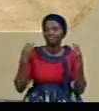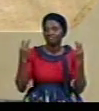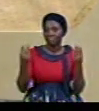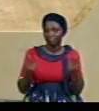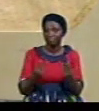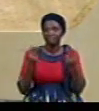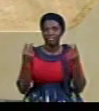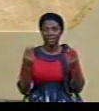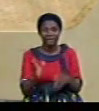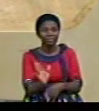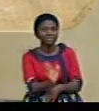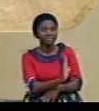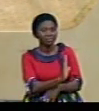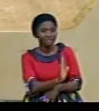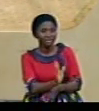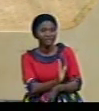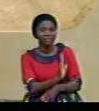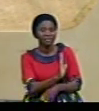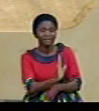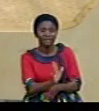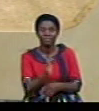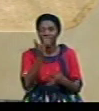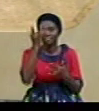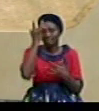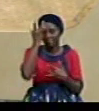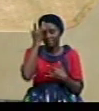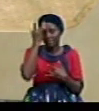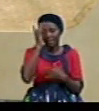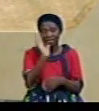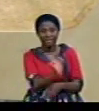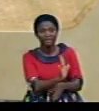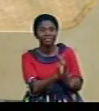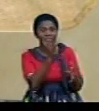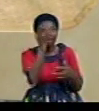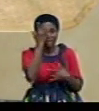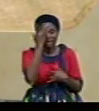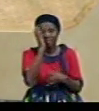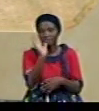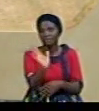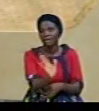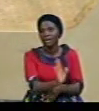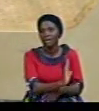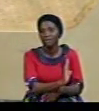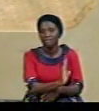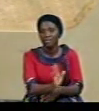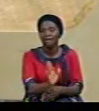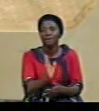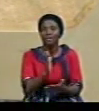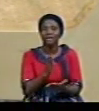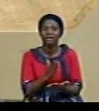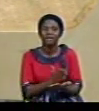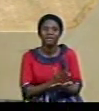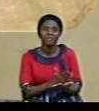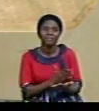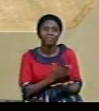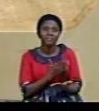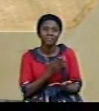City by by sickness bye bye sickness bye